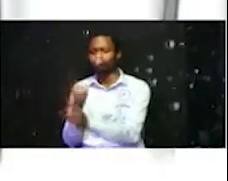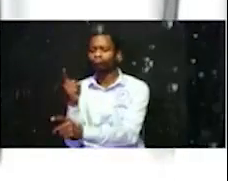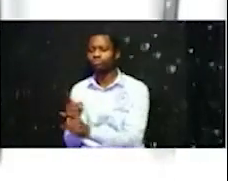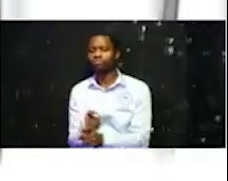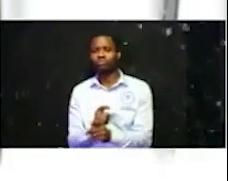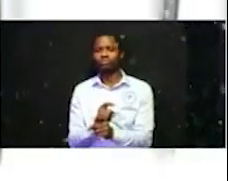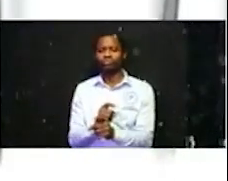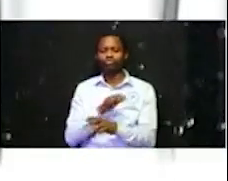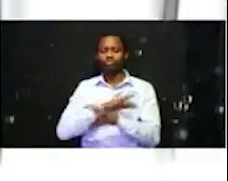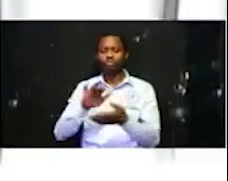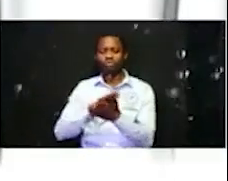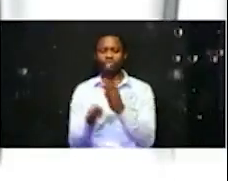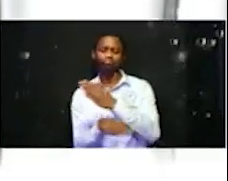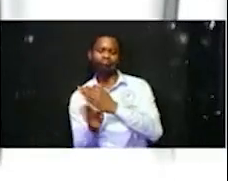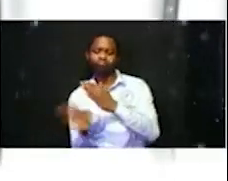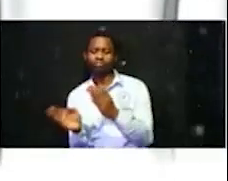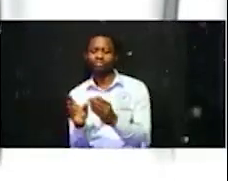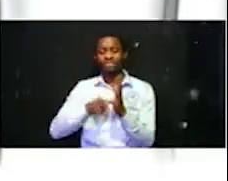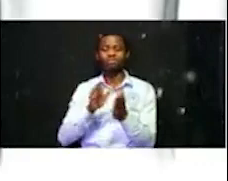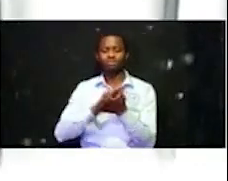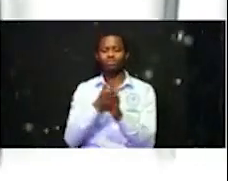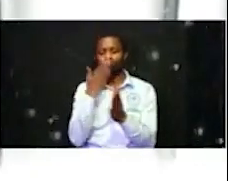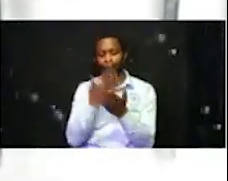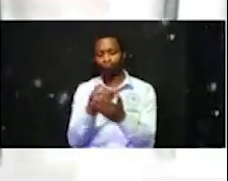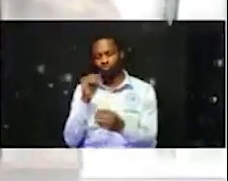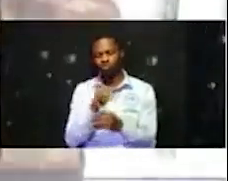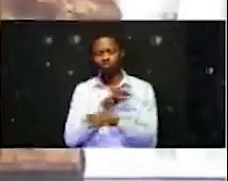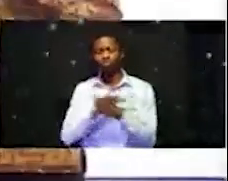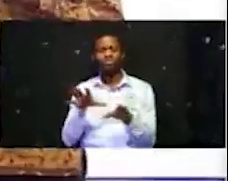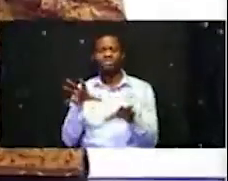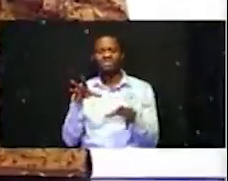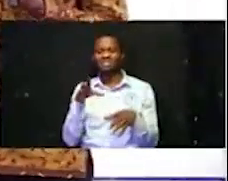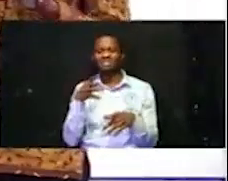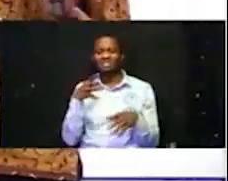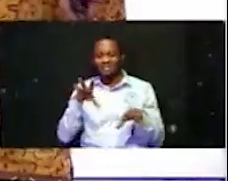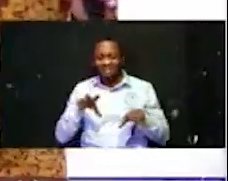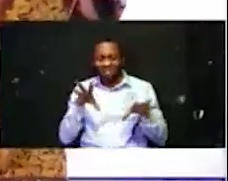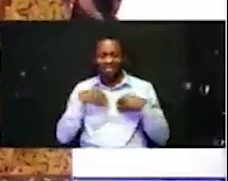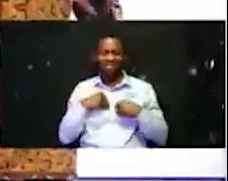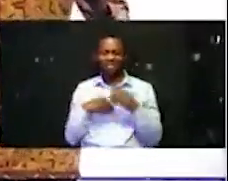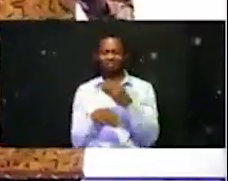And you be a good man. Na obeye ni papa. Don't like bribery and corruption. Bomodia sa unye